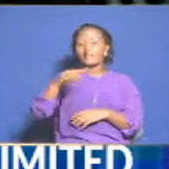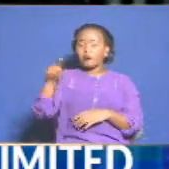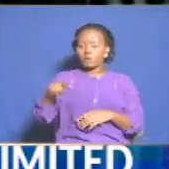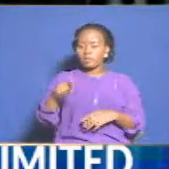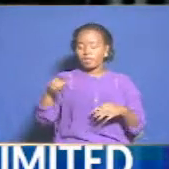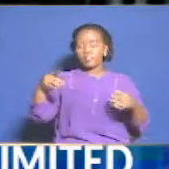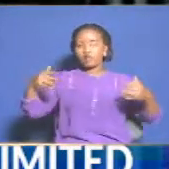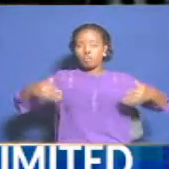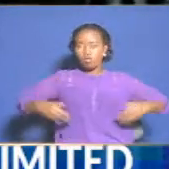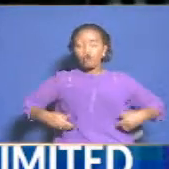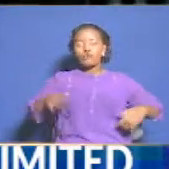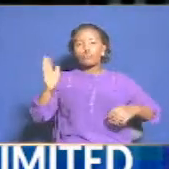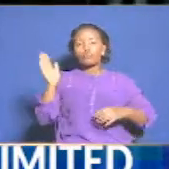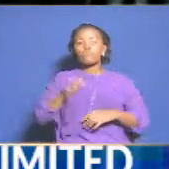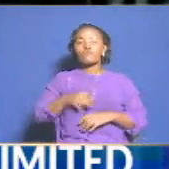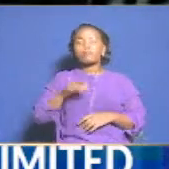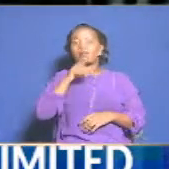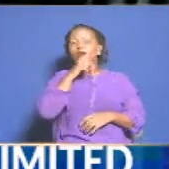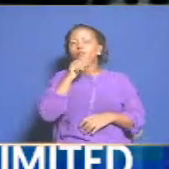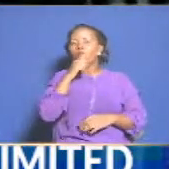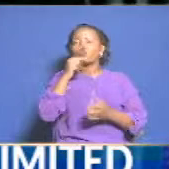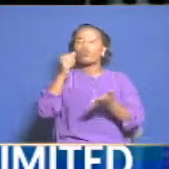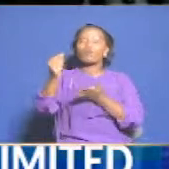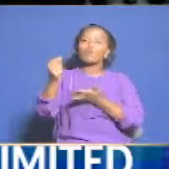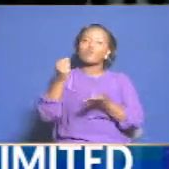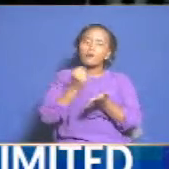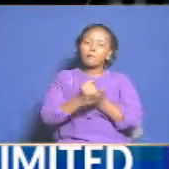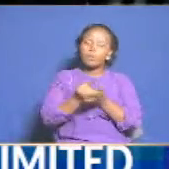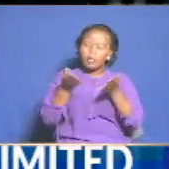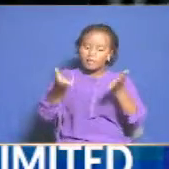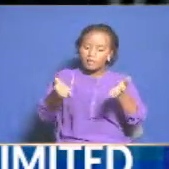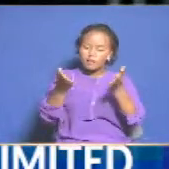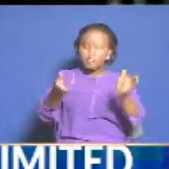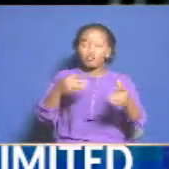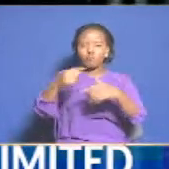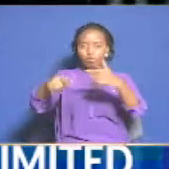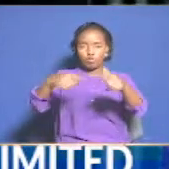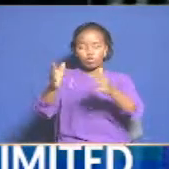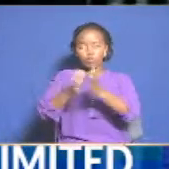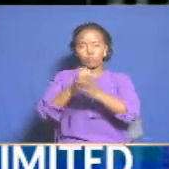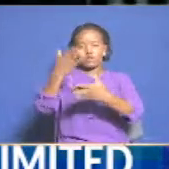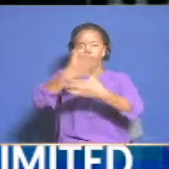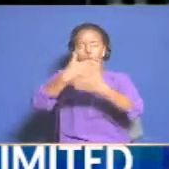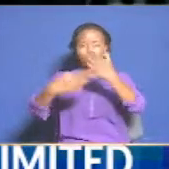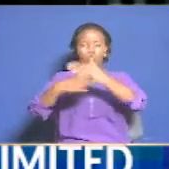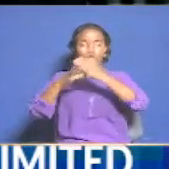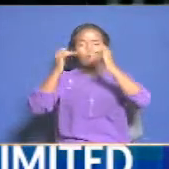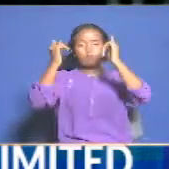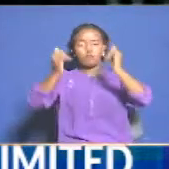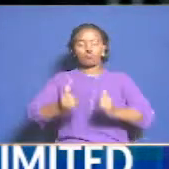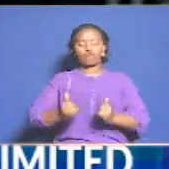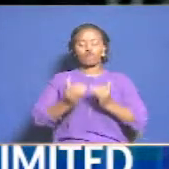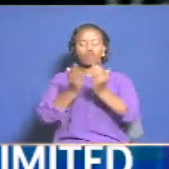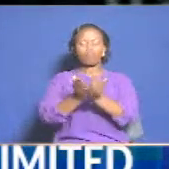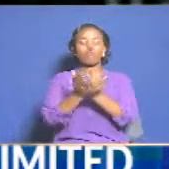women will be employed here in the construction of the new vessel.